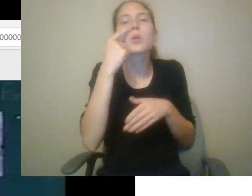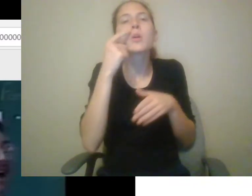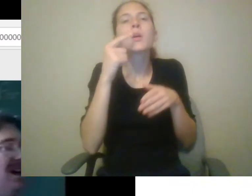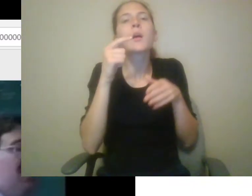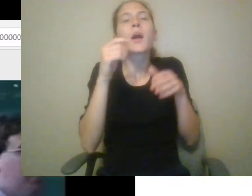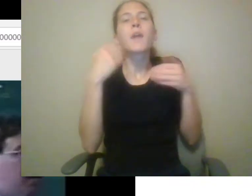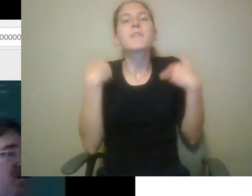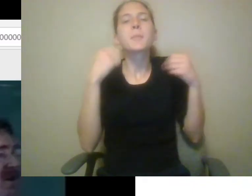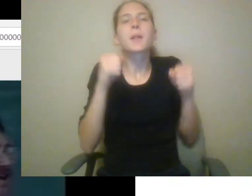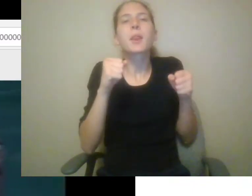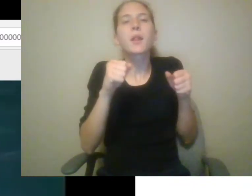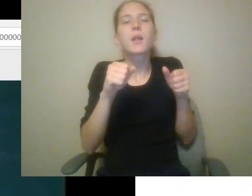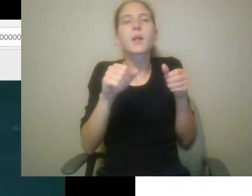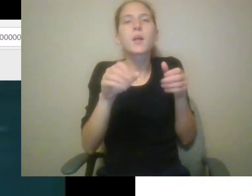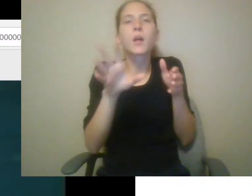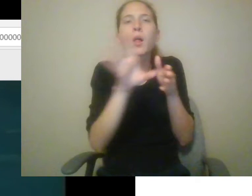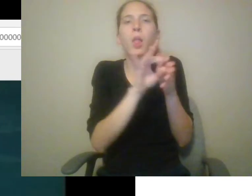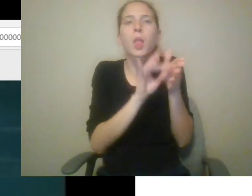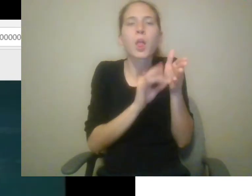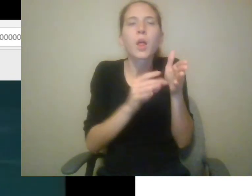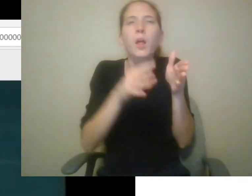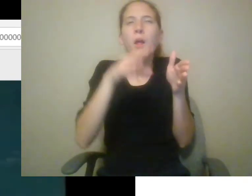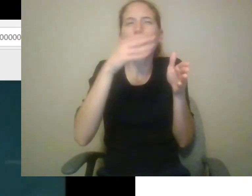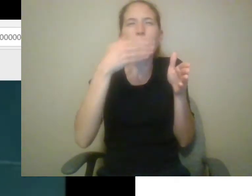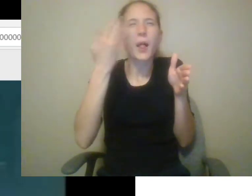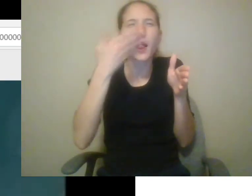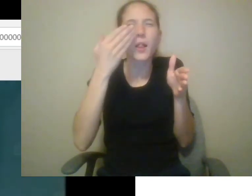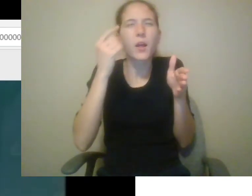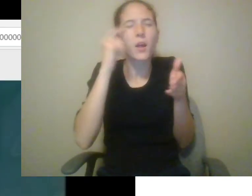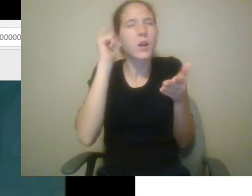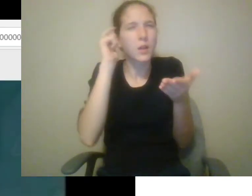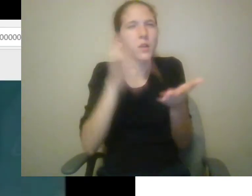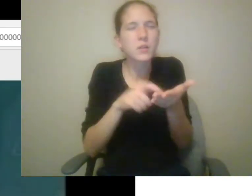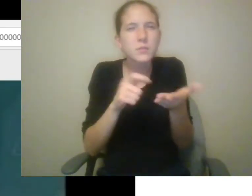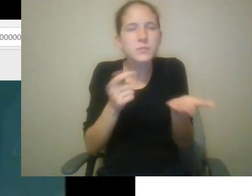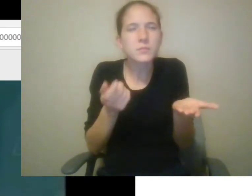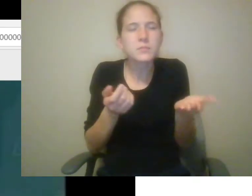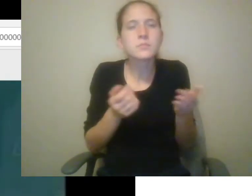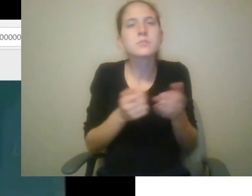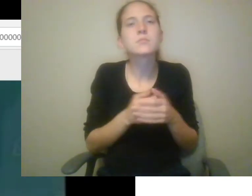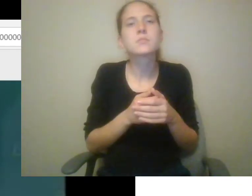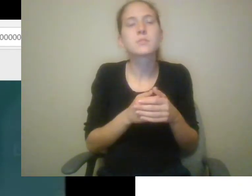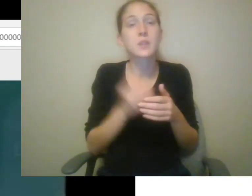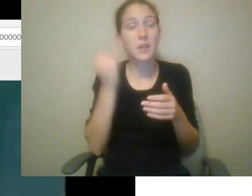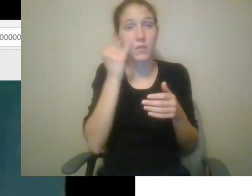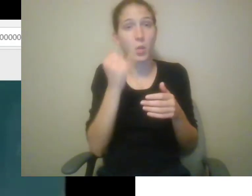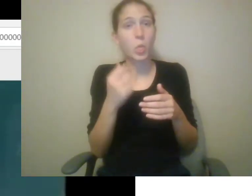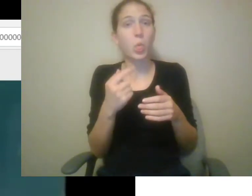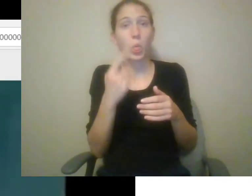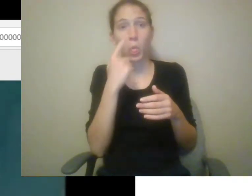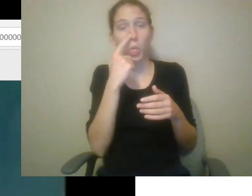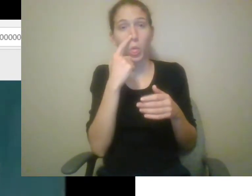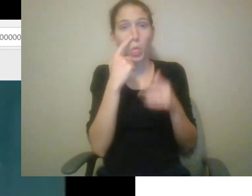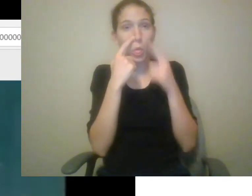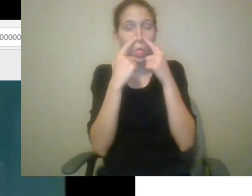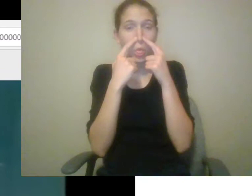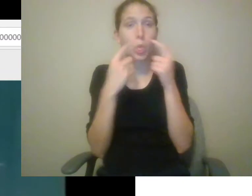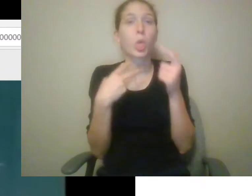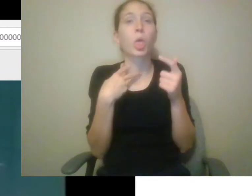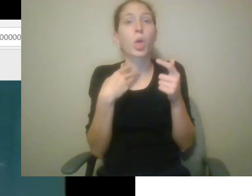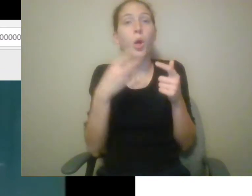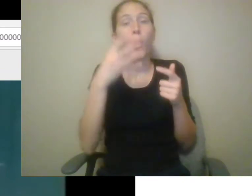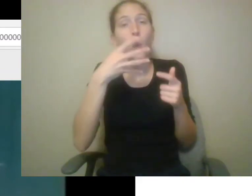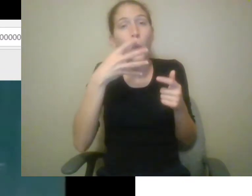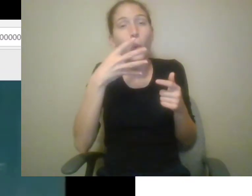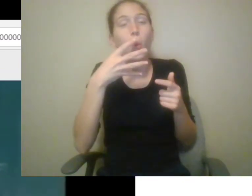never realize. A lot of the food that you eat does not taste as bad as you think. A lot of the food that you have problems